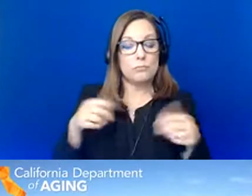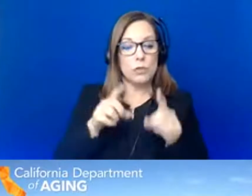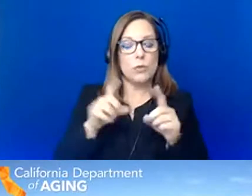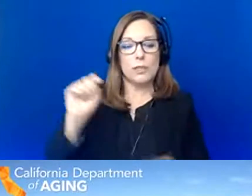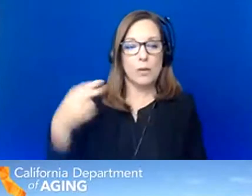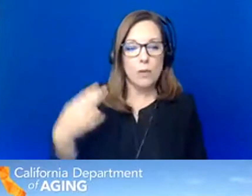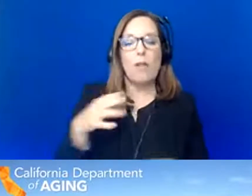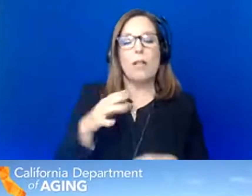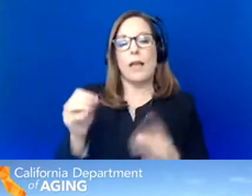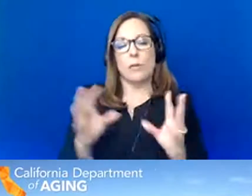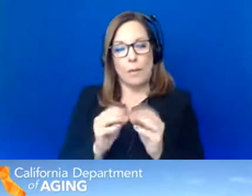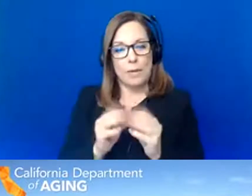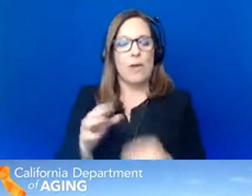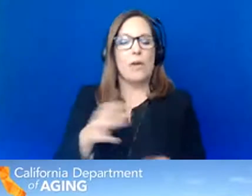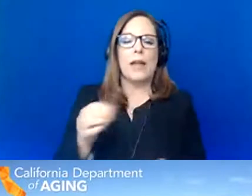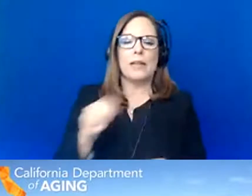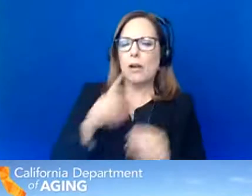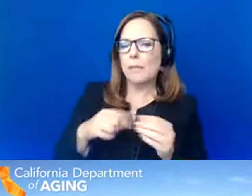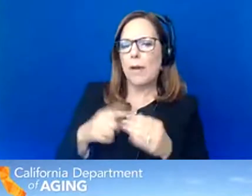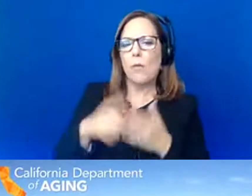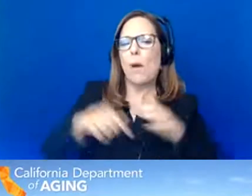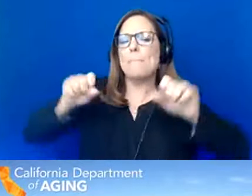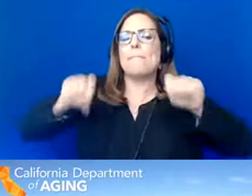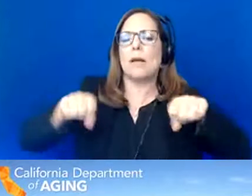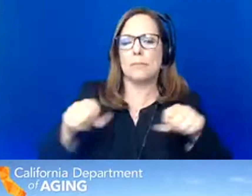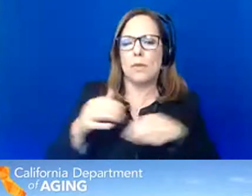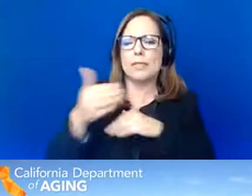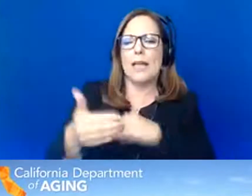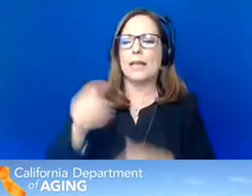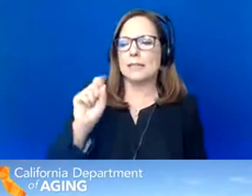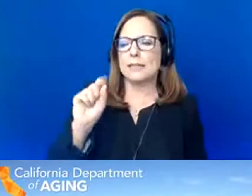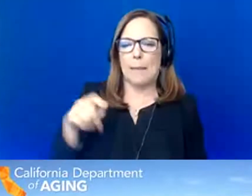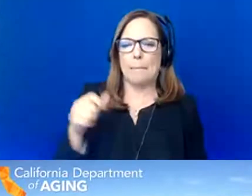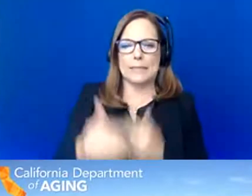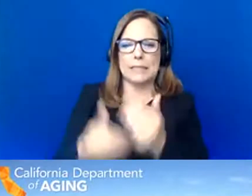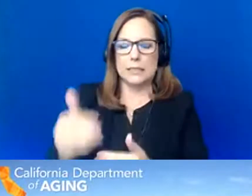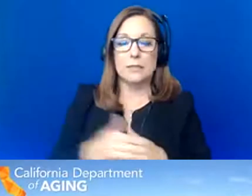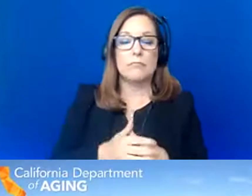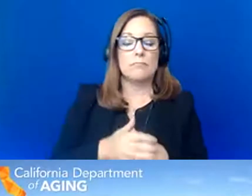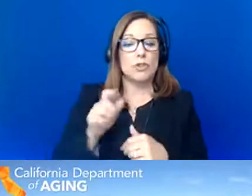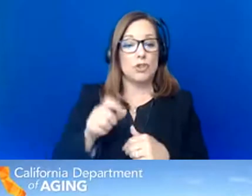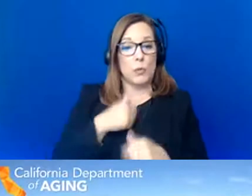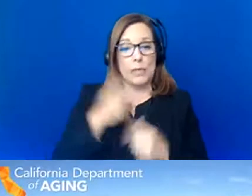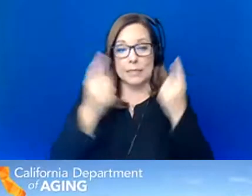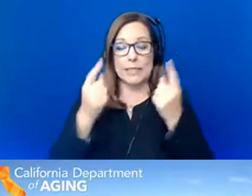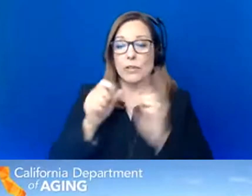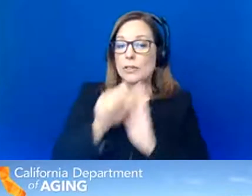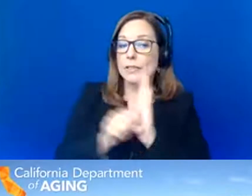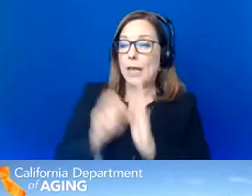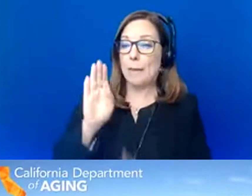steps and what these recommendations may be, or what the next steps may be. And that could include, is it state bills we should look at? Is it, are